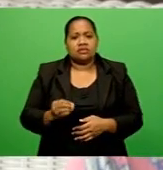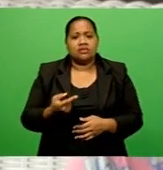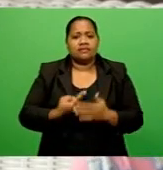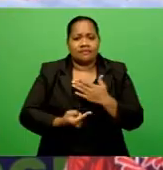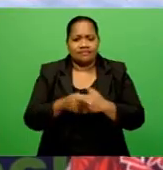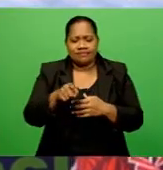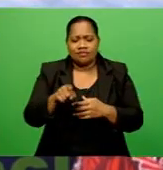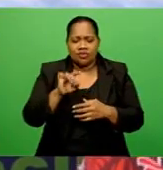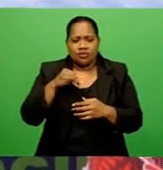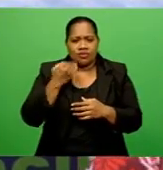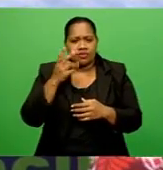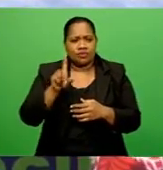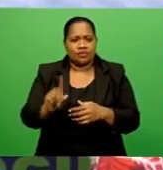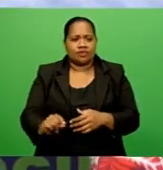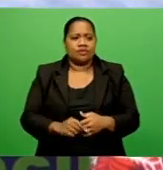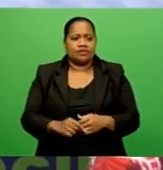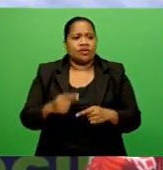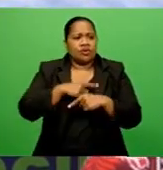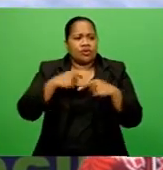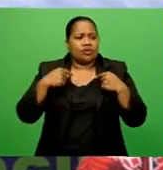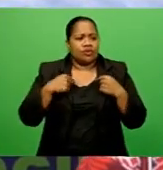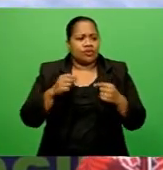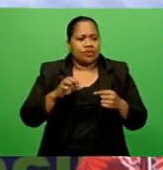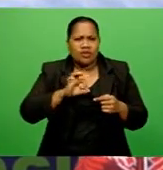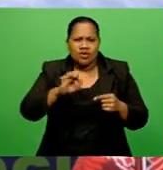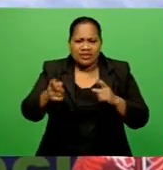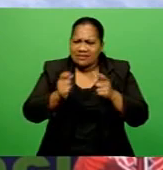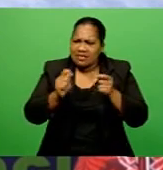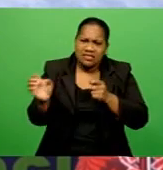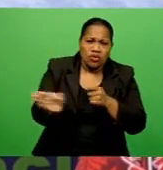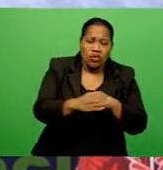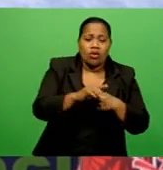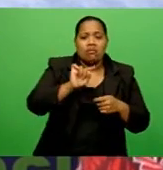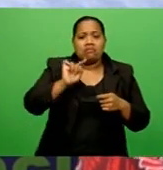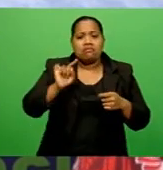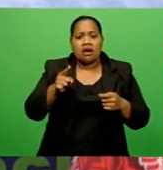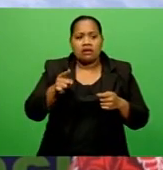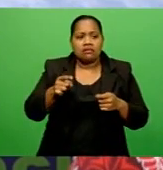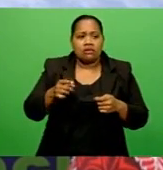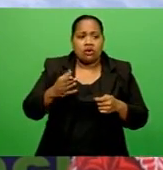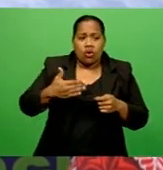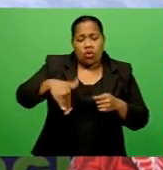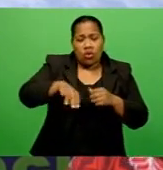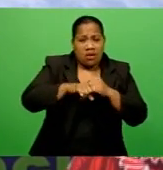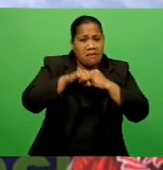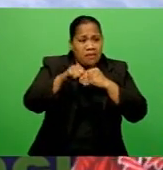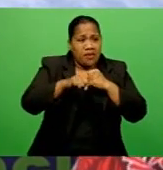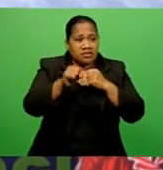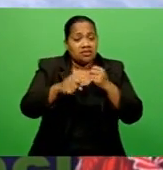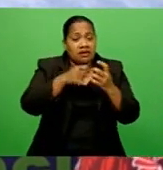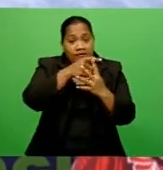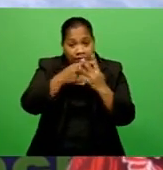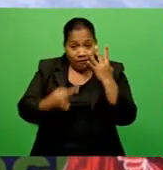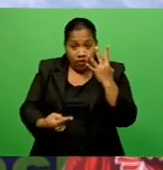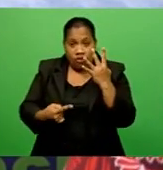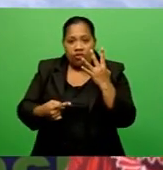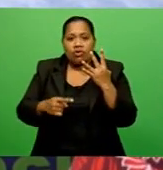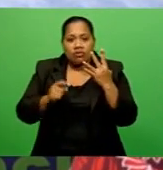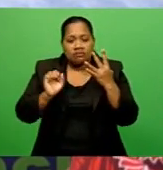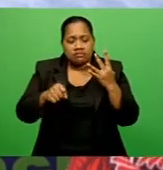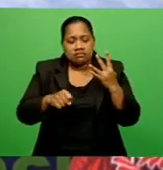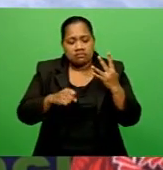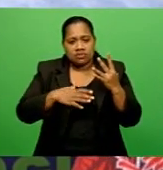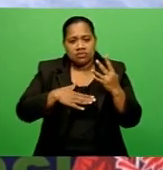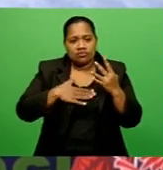efficiently. We are not testing everybody, but out of all bouts, 4 of the bouts are regularly tested, as